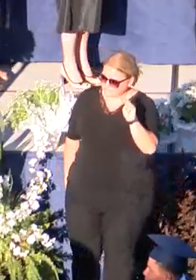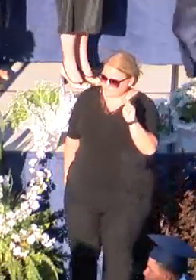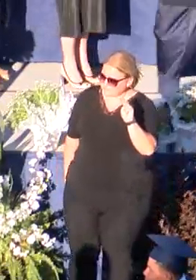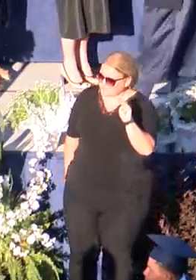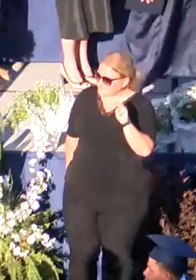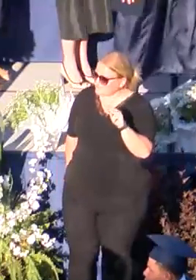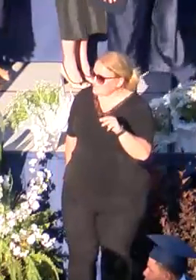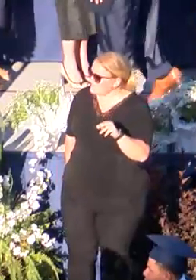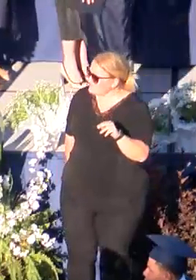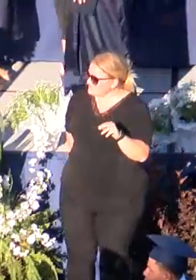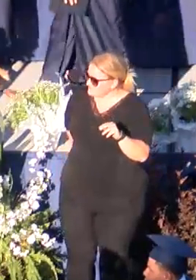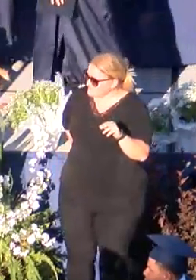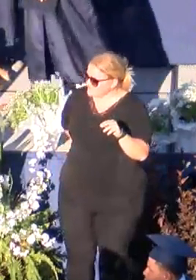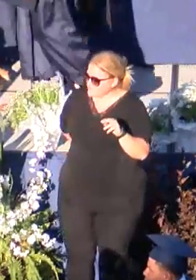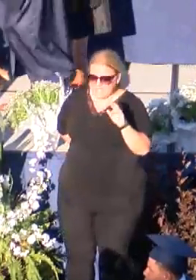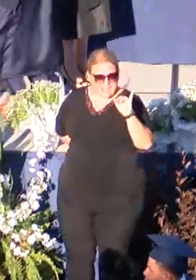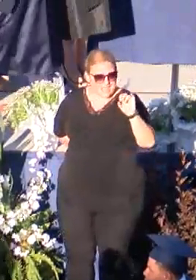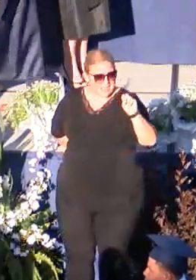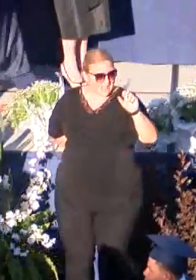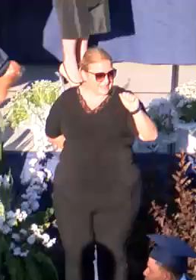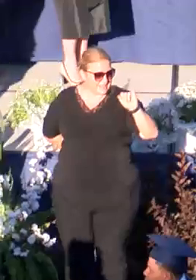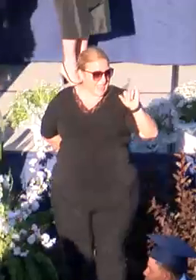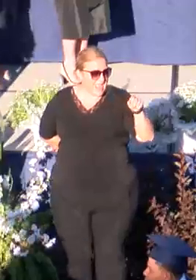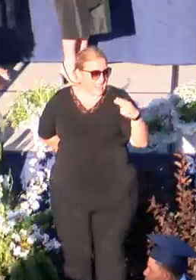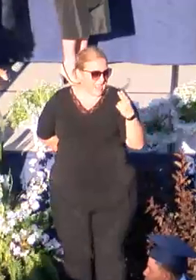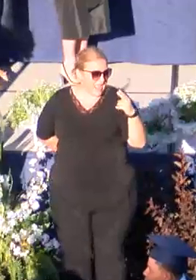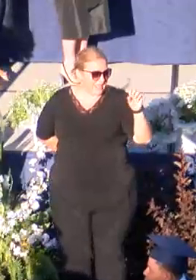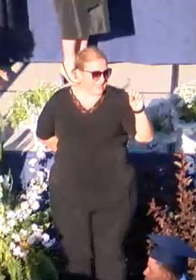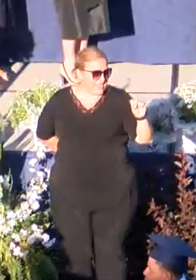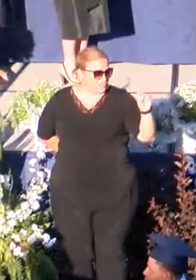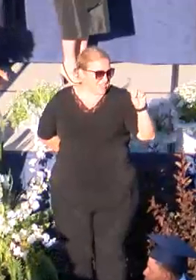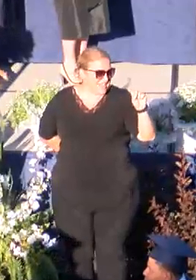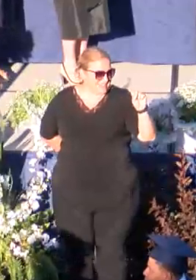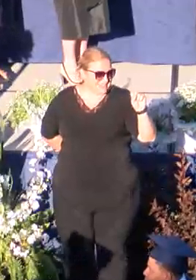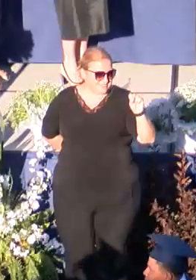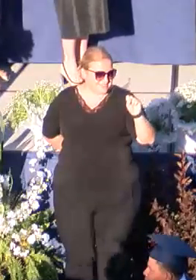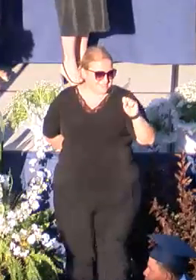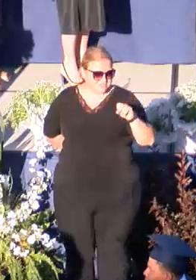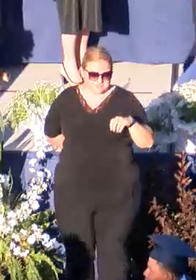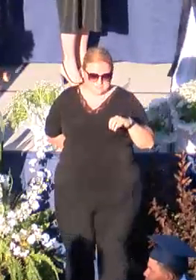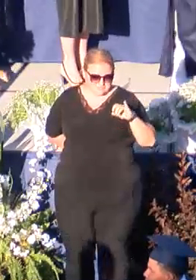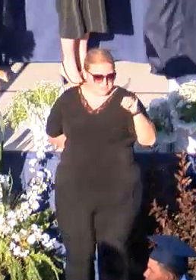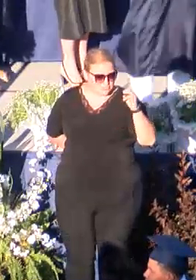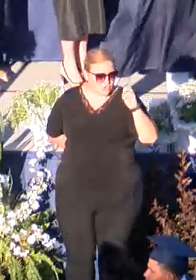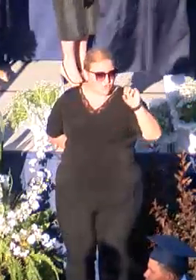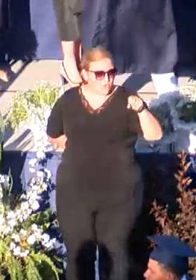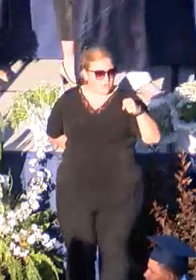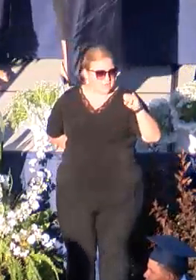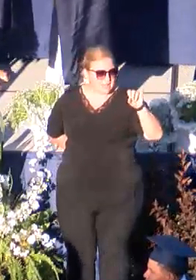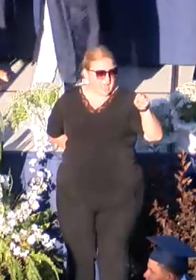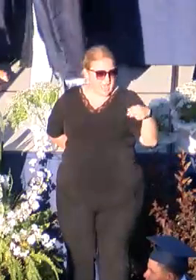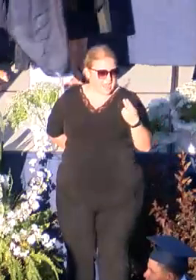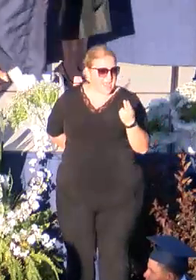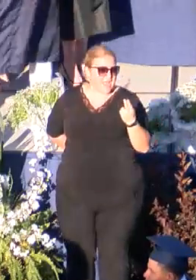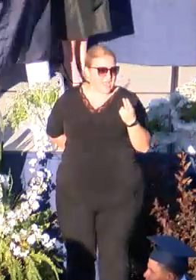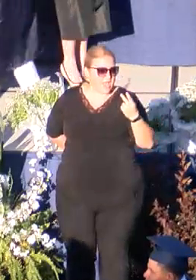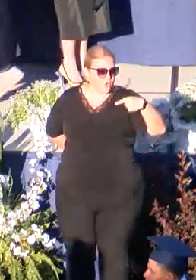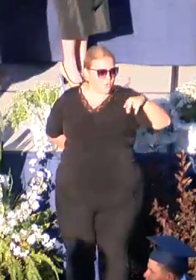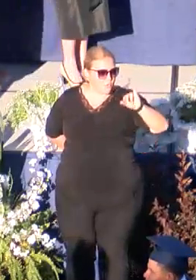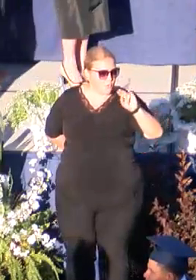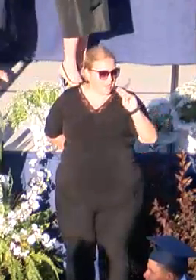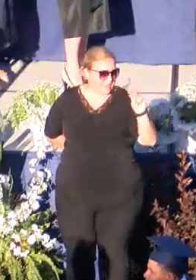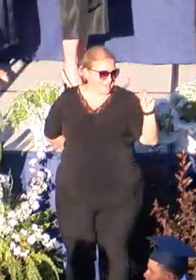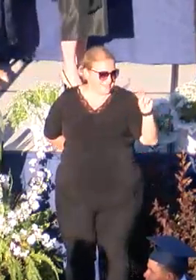Castañeda. Isaiah Sanchez. Giselle Hernandez. Quinn